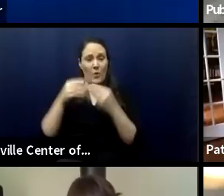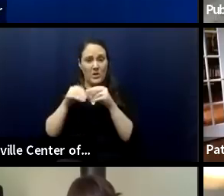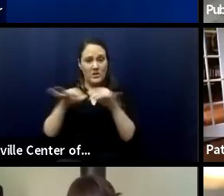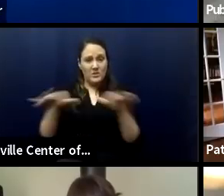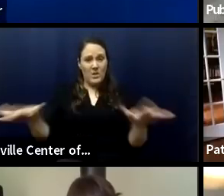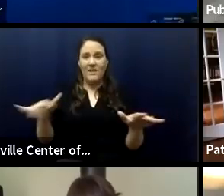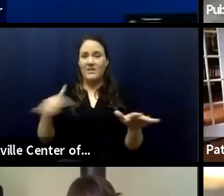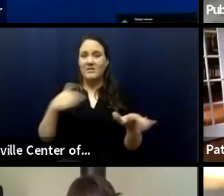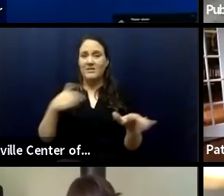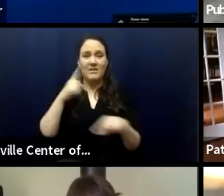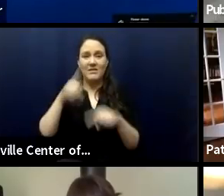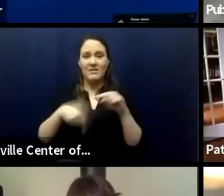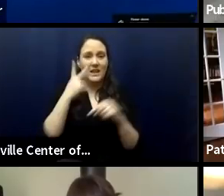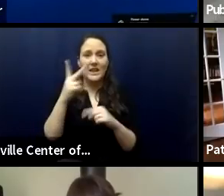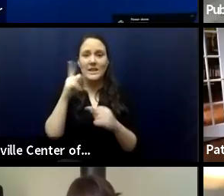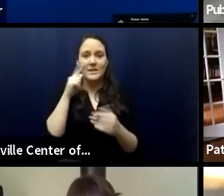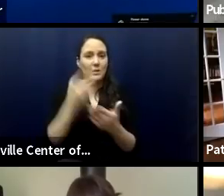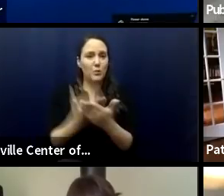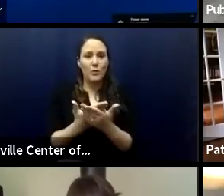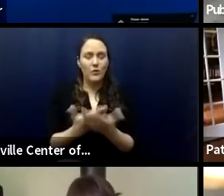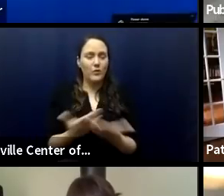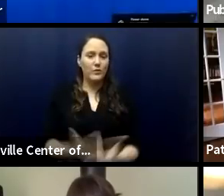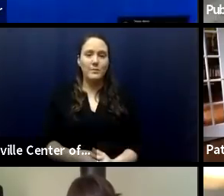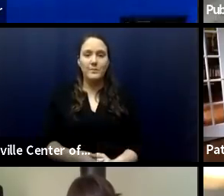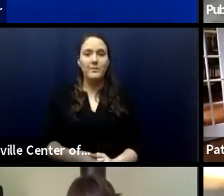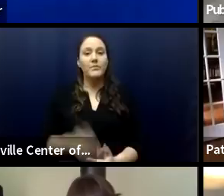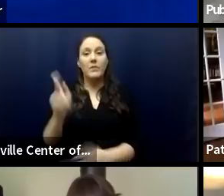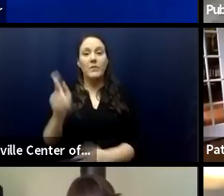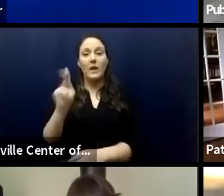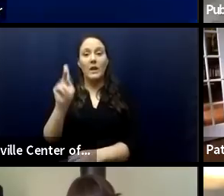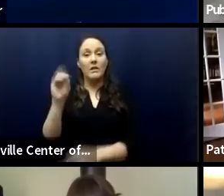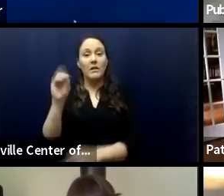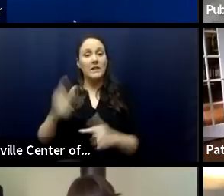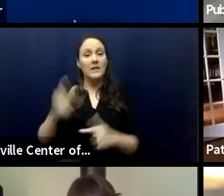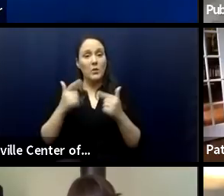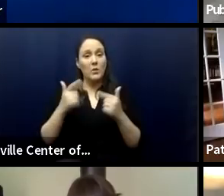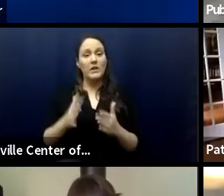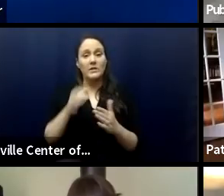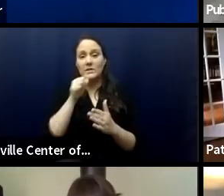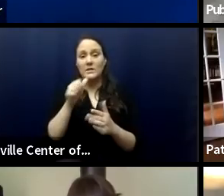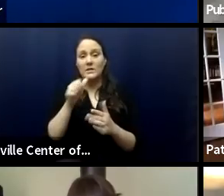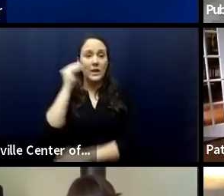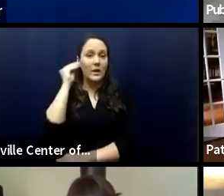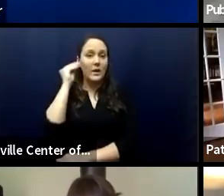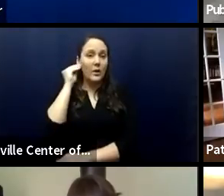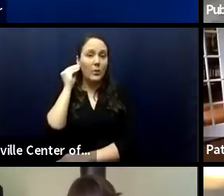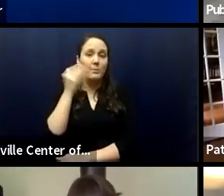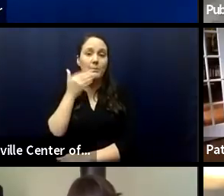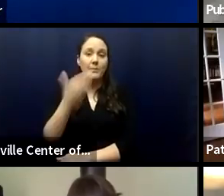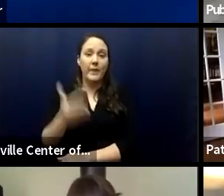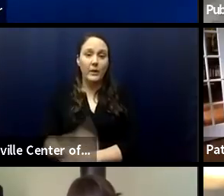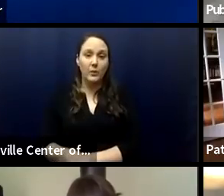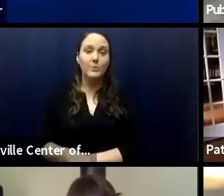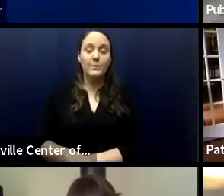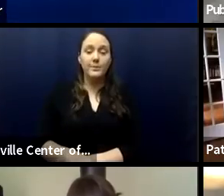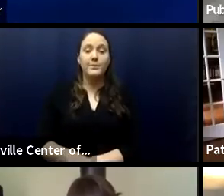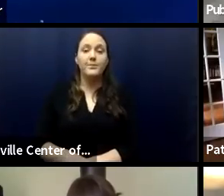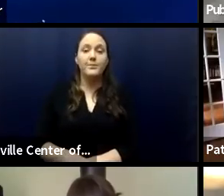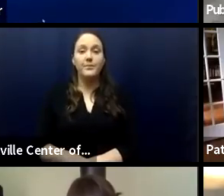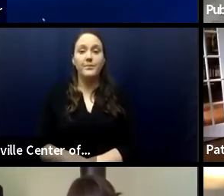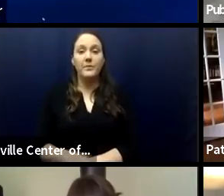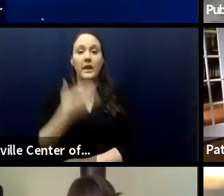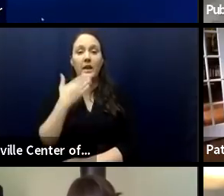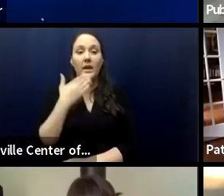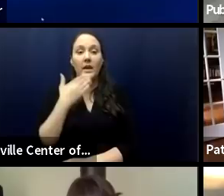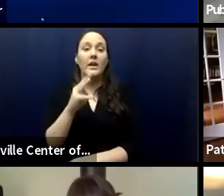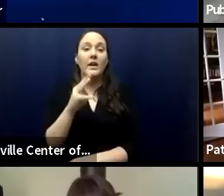proven. Knox County residents will not stay home. Thank you very much. Thank you, Mary Jacobs. You've been the only